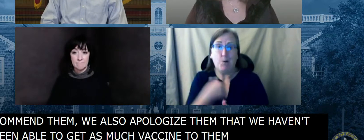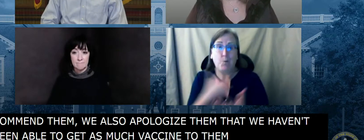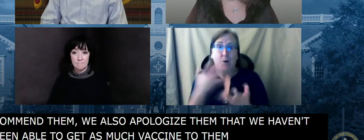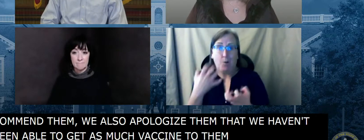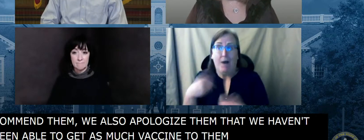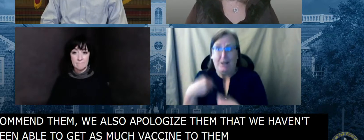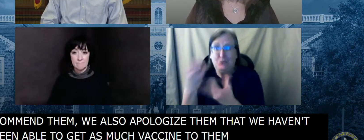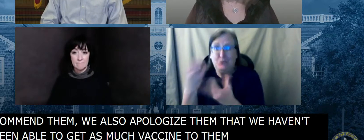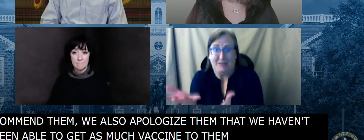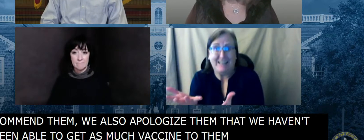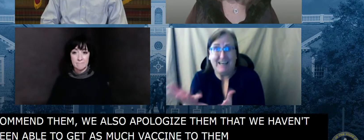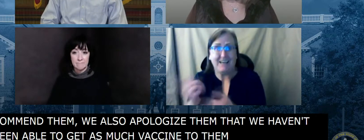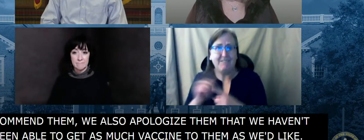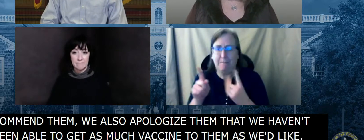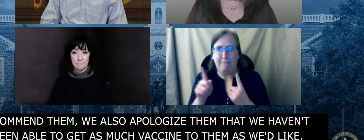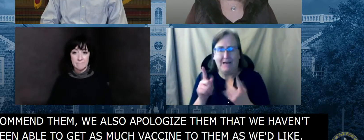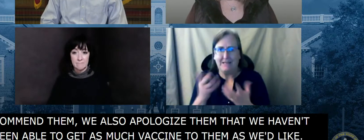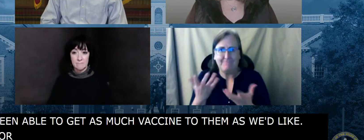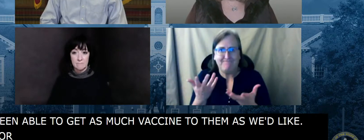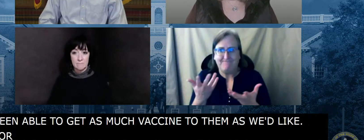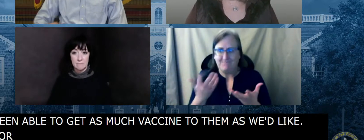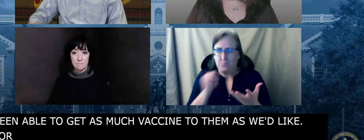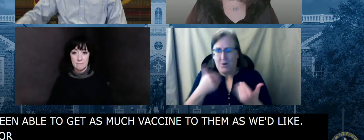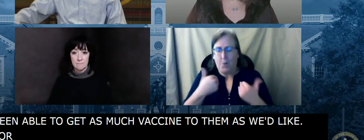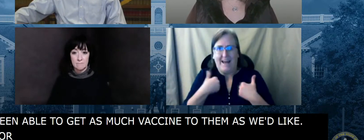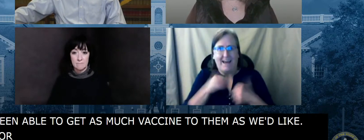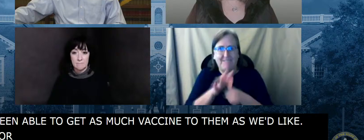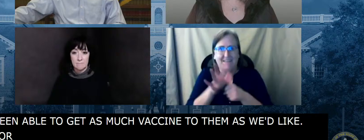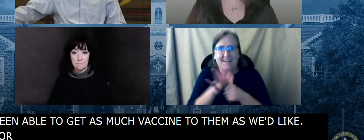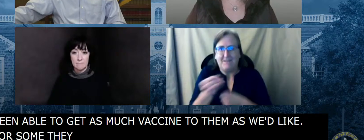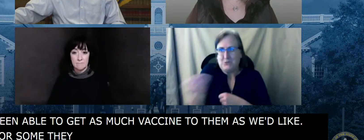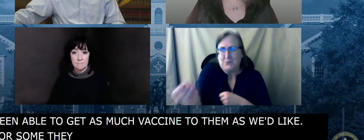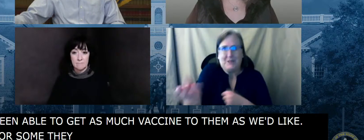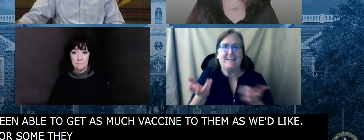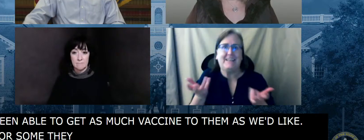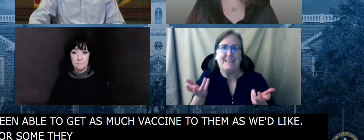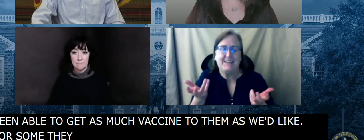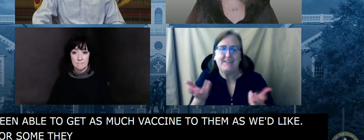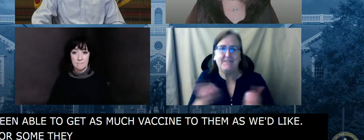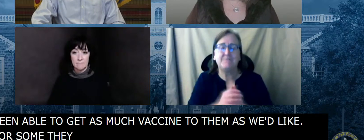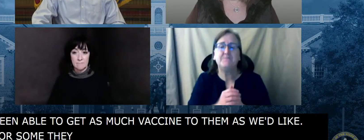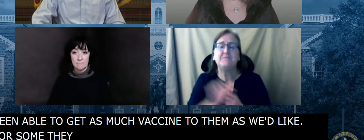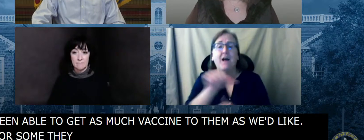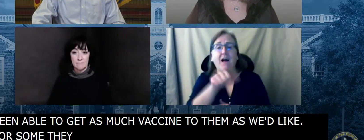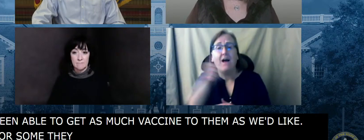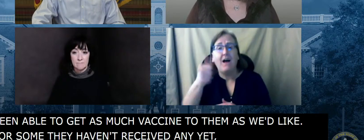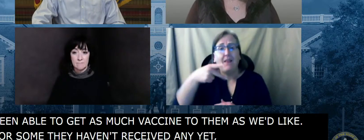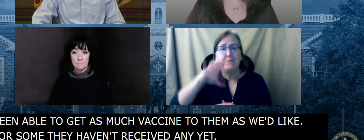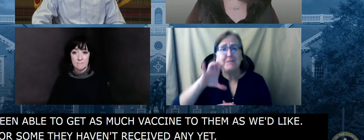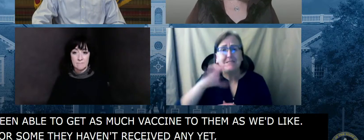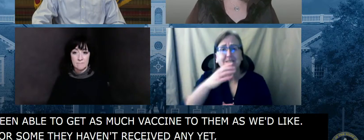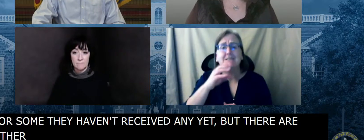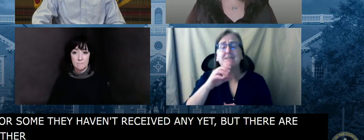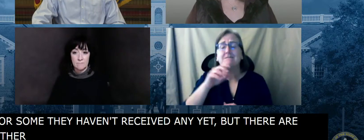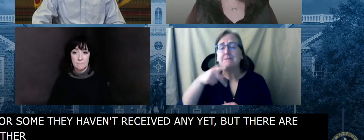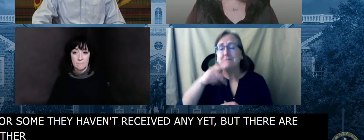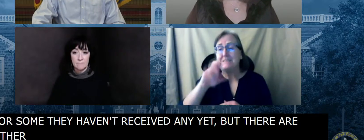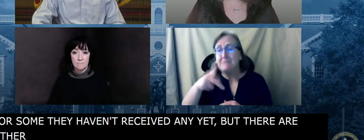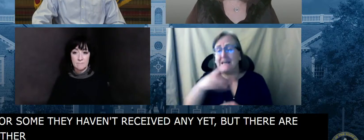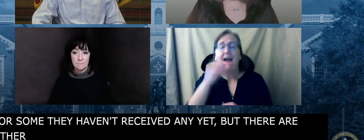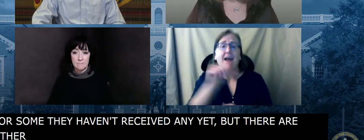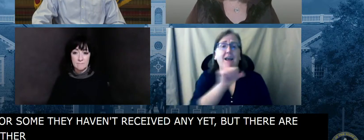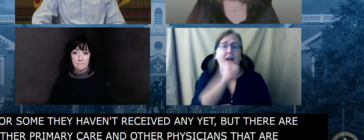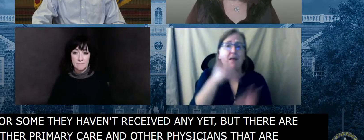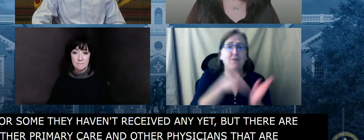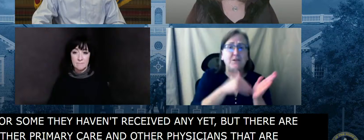haven't received any yet. But there are other primary care and other physicians that are choosing not to participate,